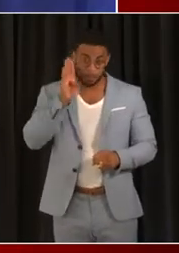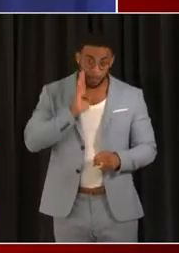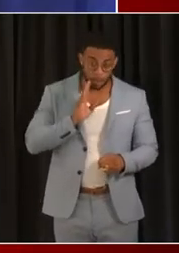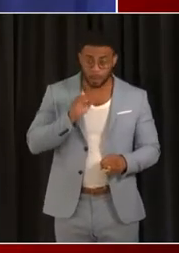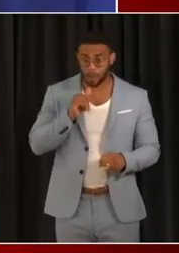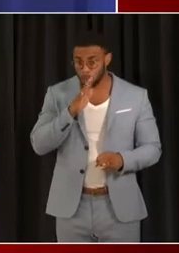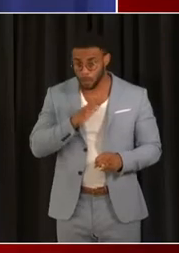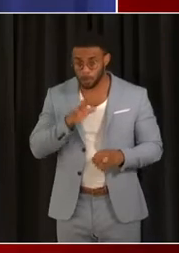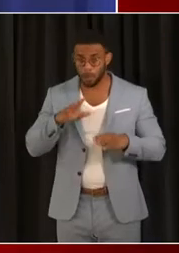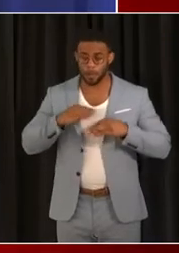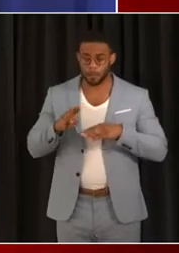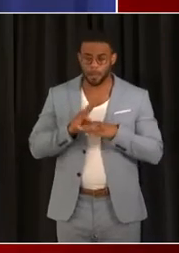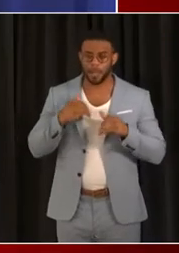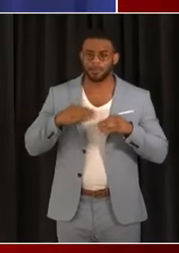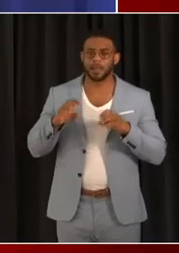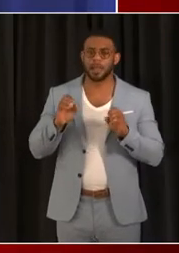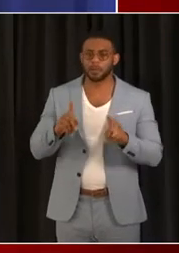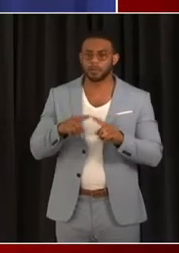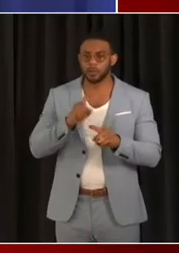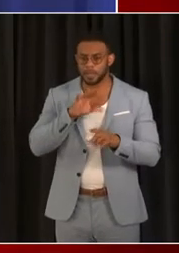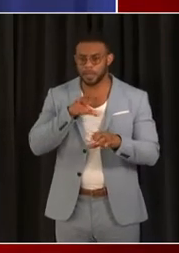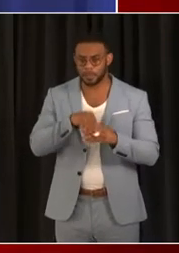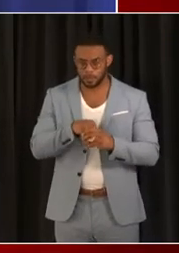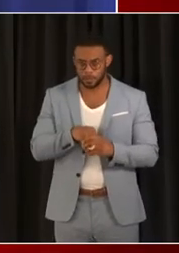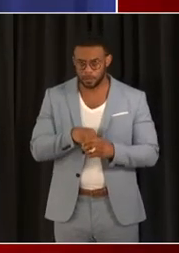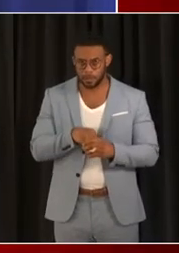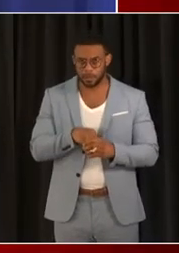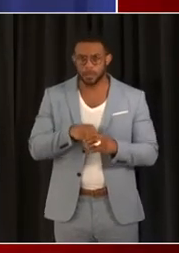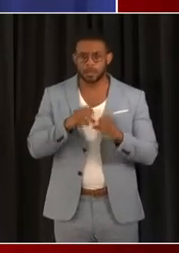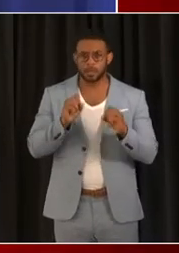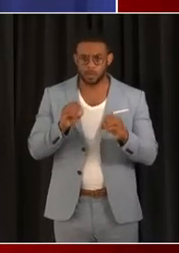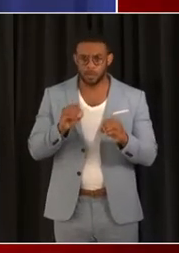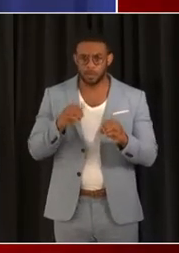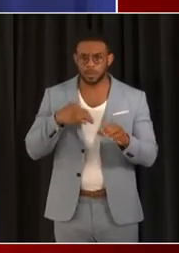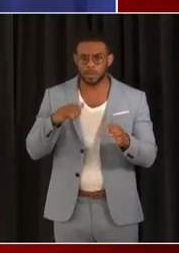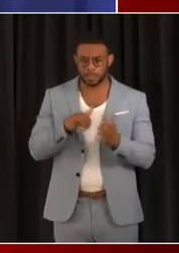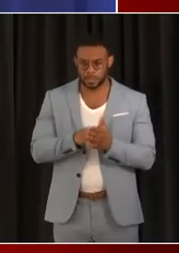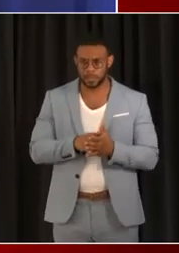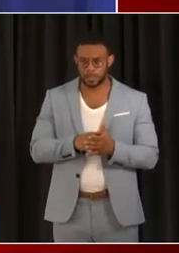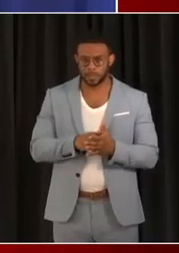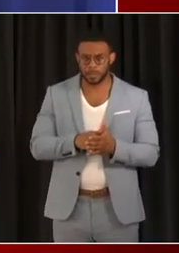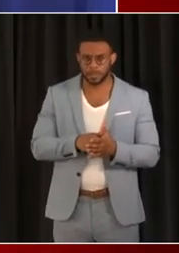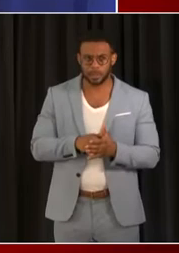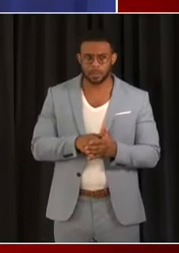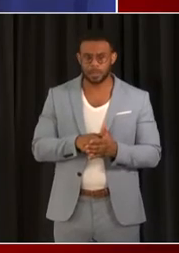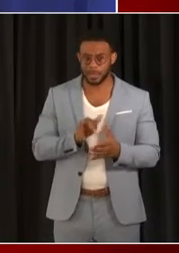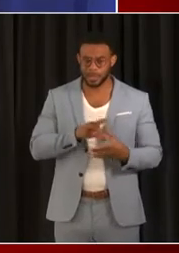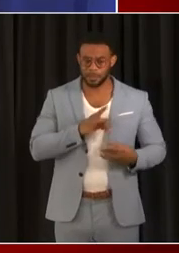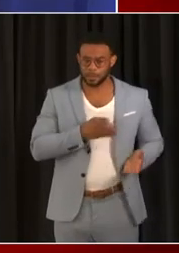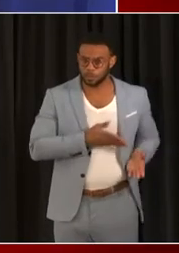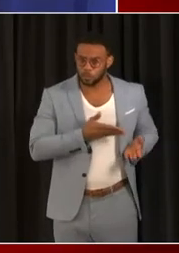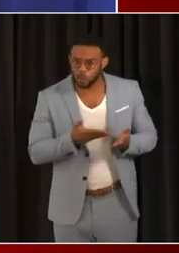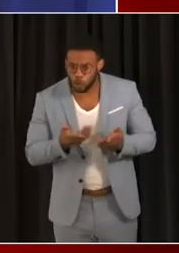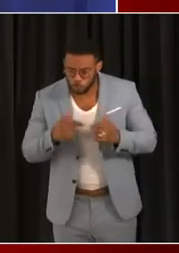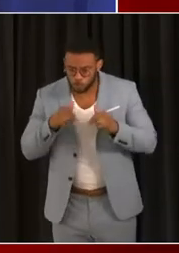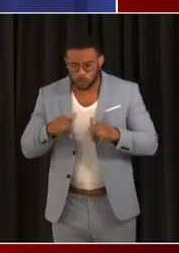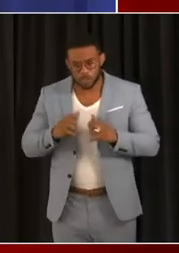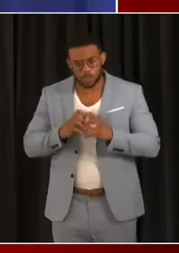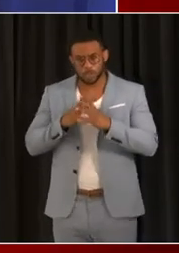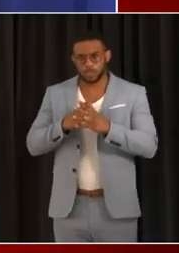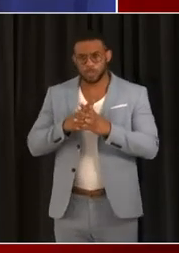and brown and women-owned businesses have an opportunity to be engaged. And so we did that. We brought that spirit with us